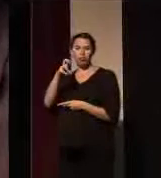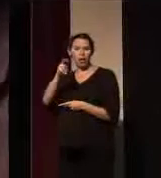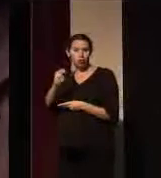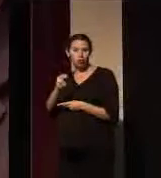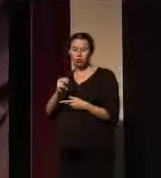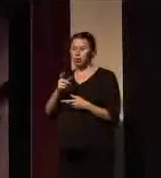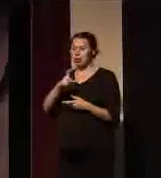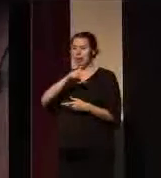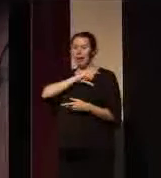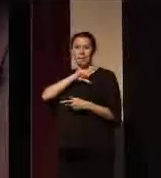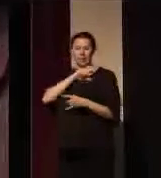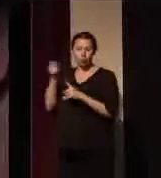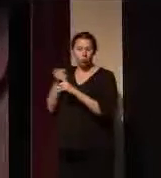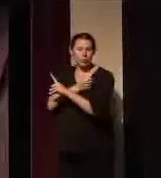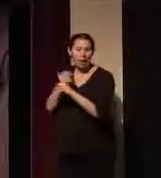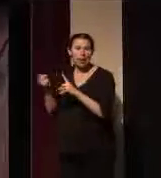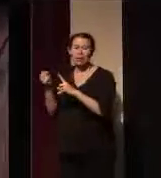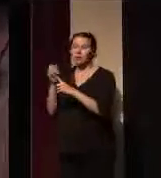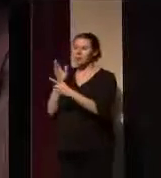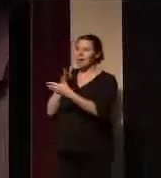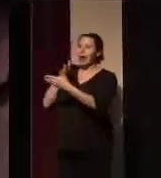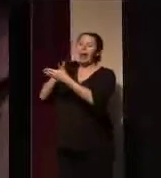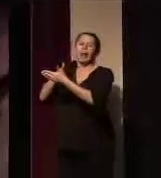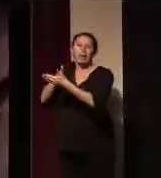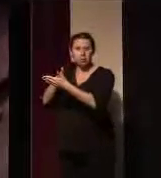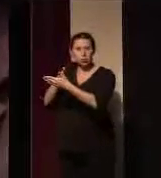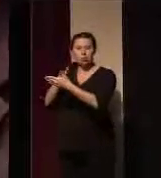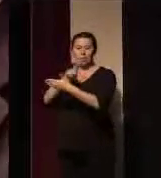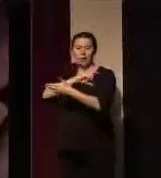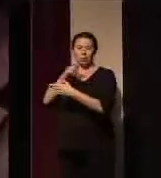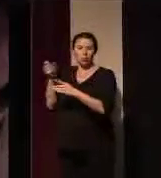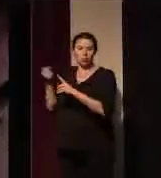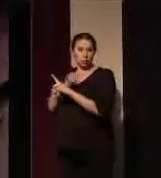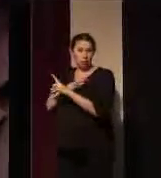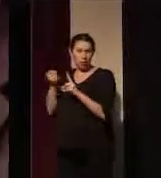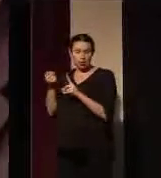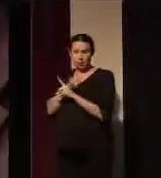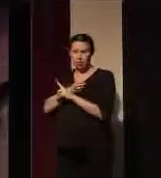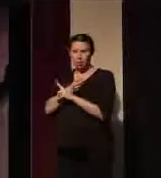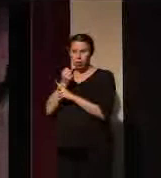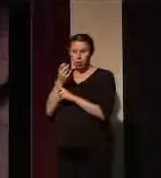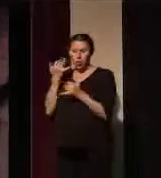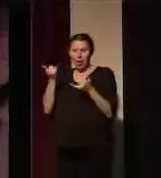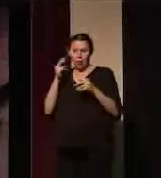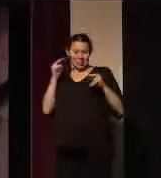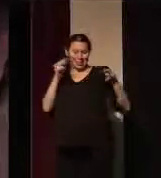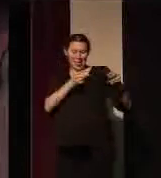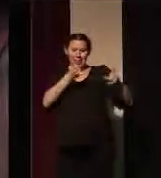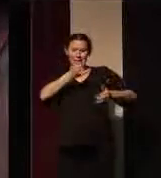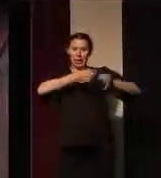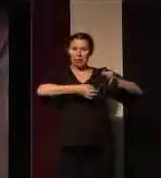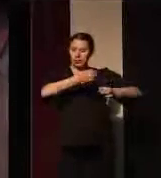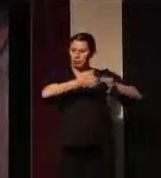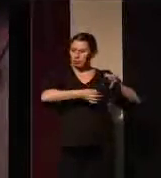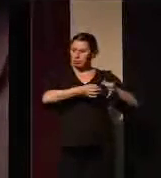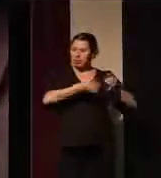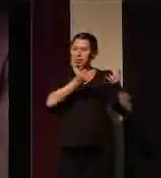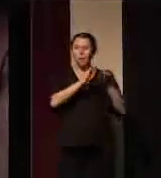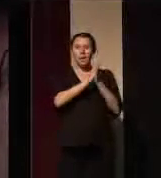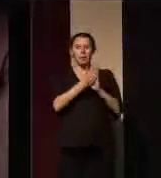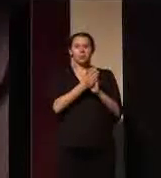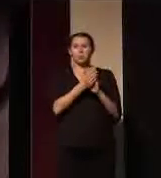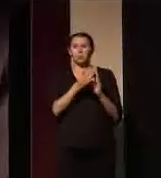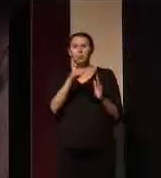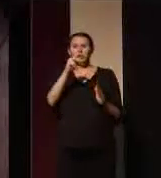brutality. So when I look at this case and what is now becoming a type of phenomenon,